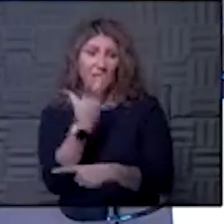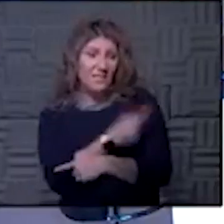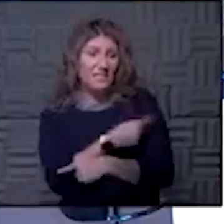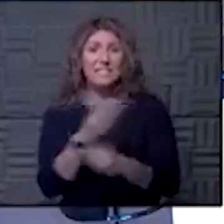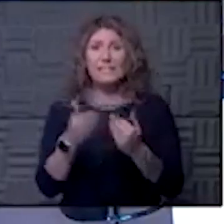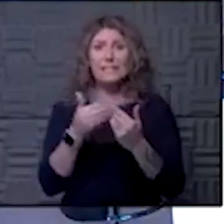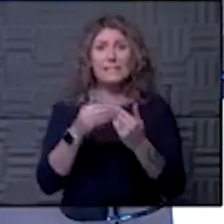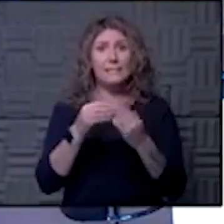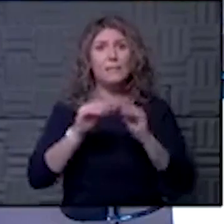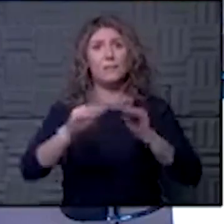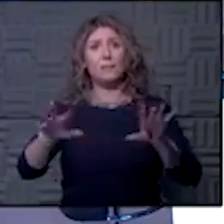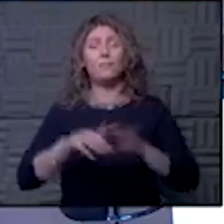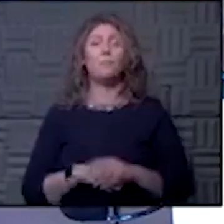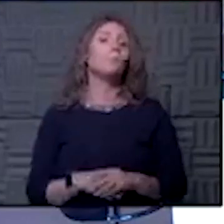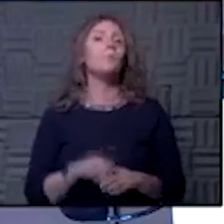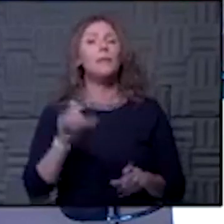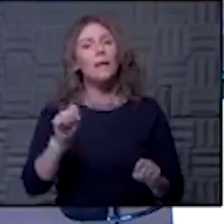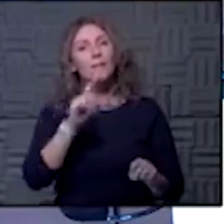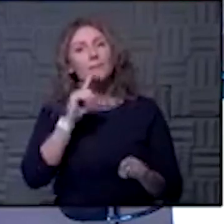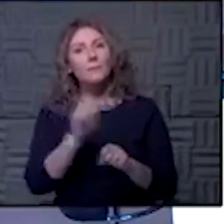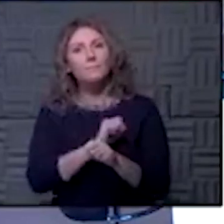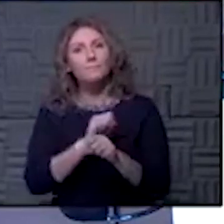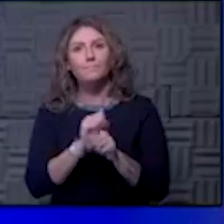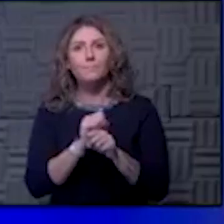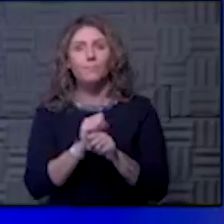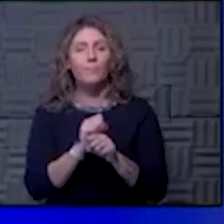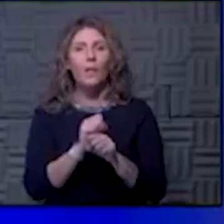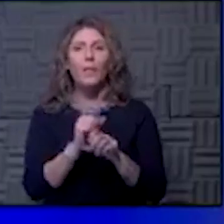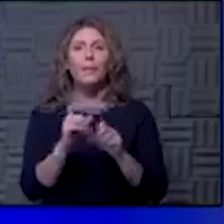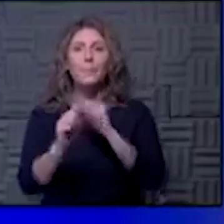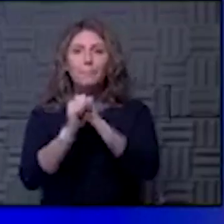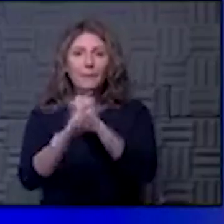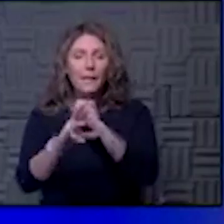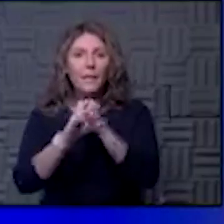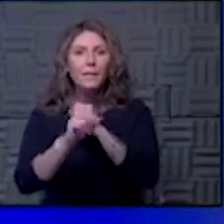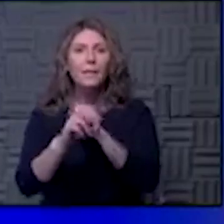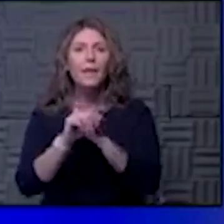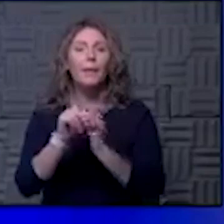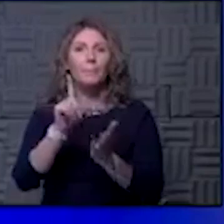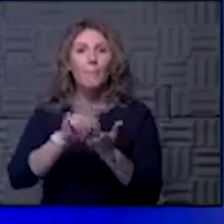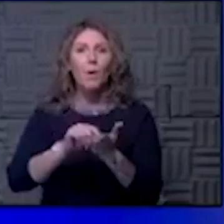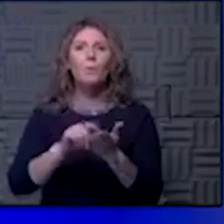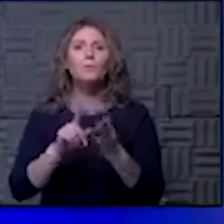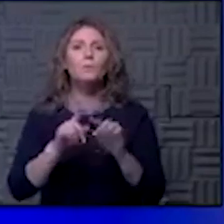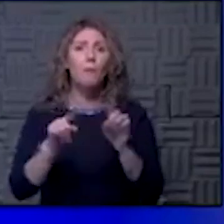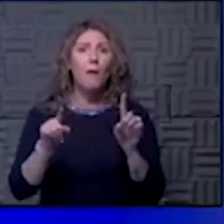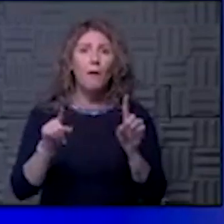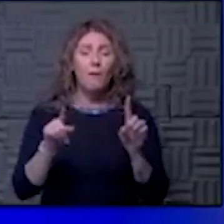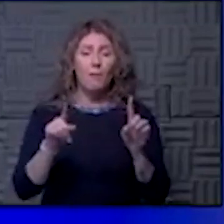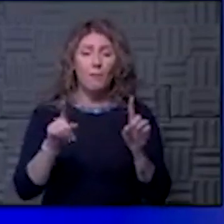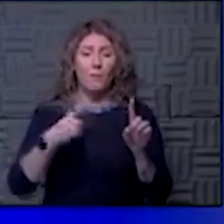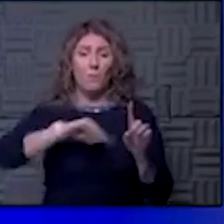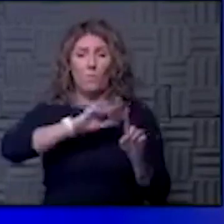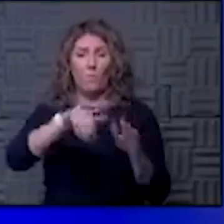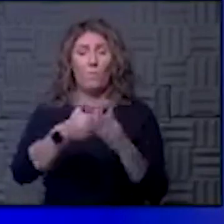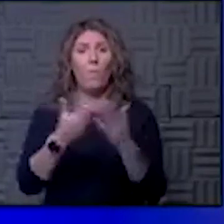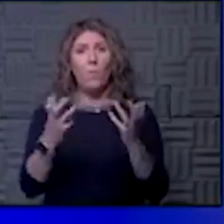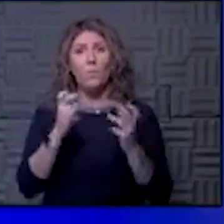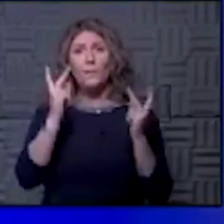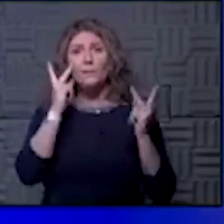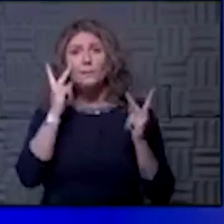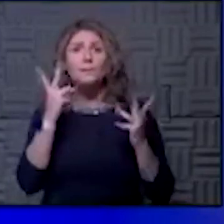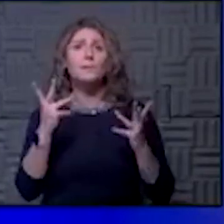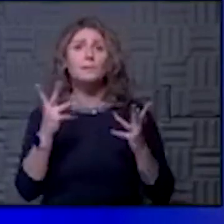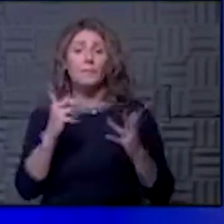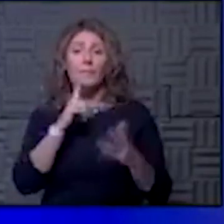distribute. Yeah, absolutely. Again, just the media posts. But we would all like to see for all of these